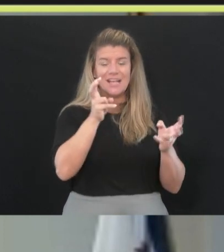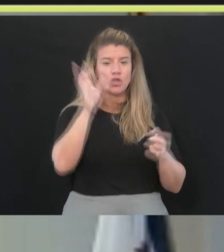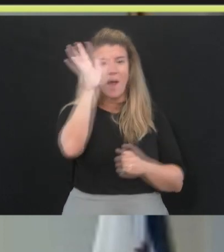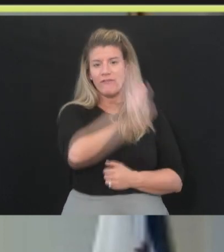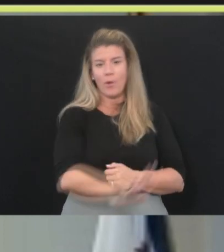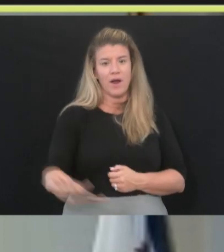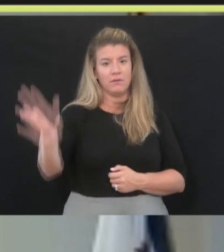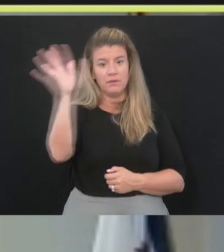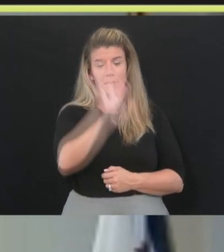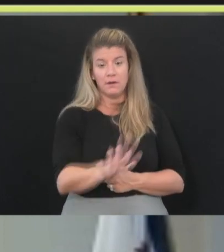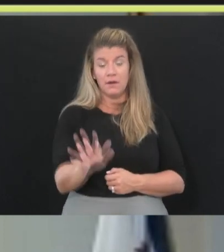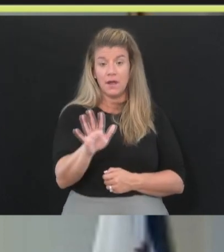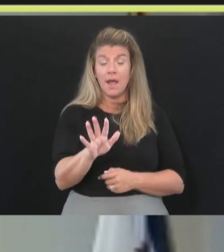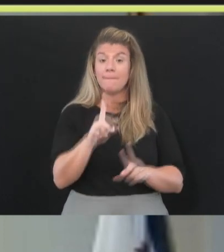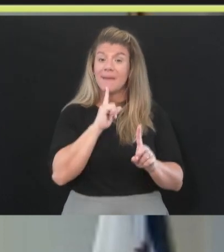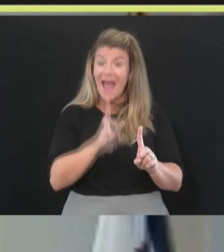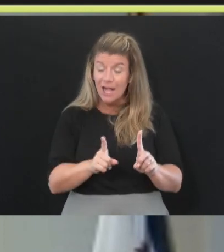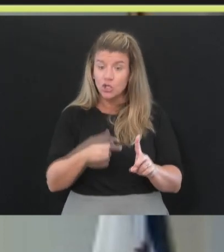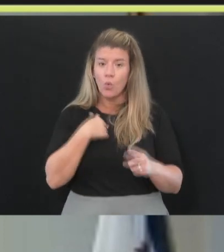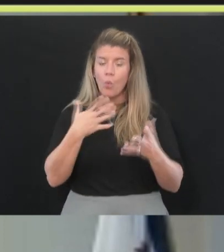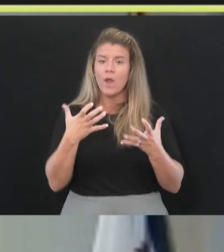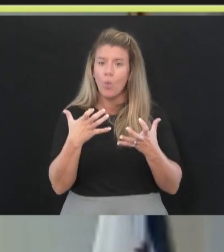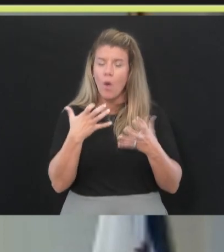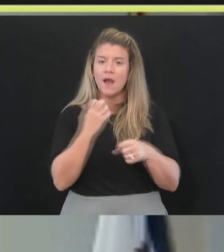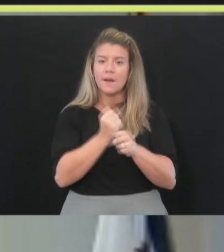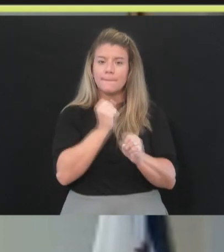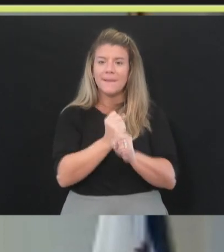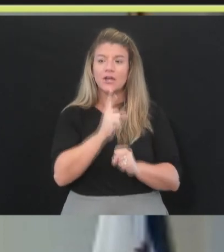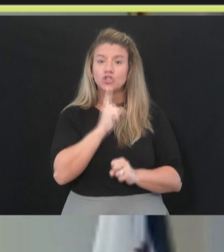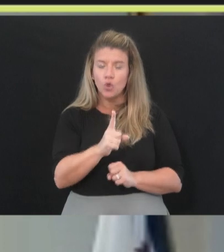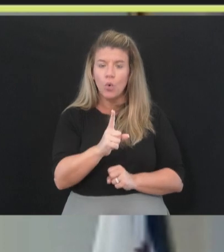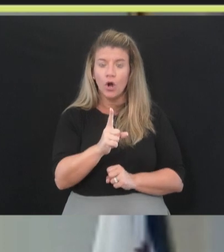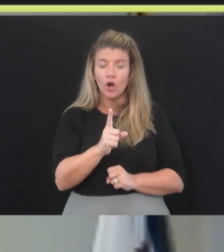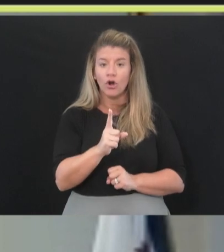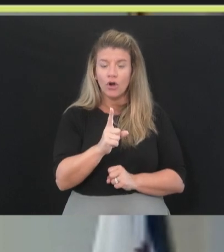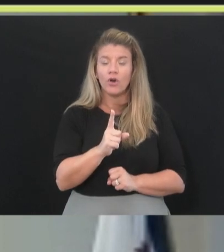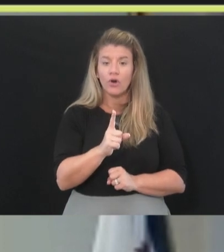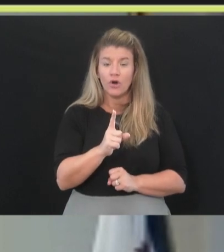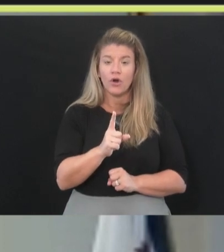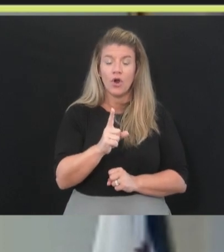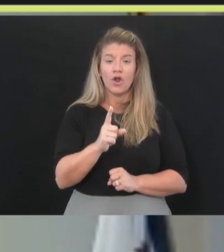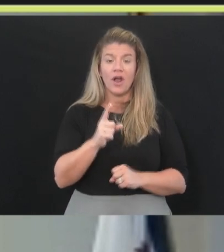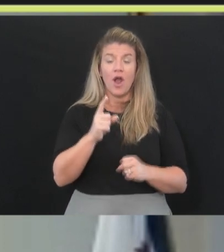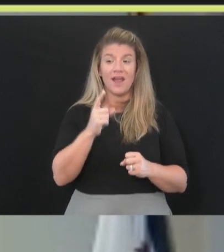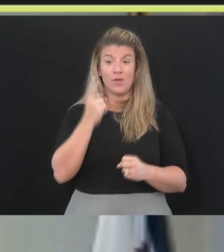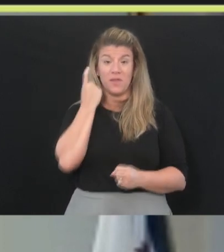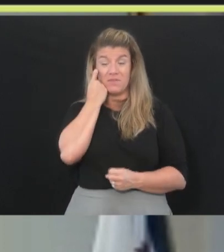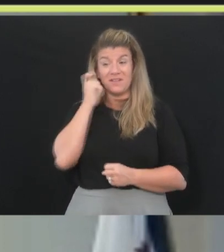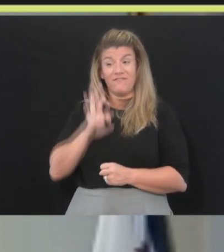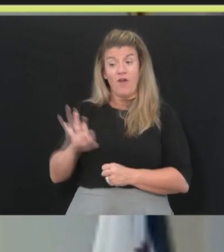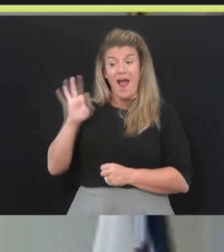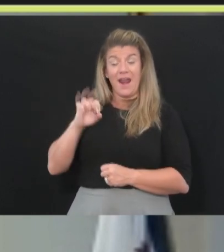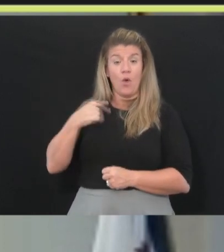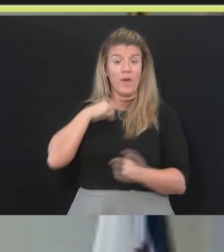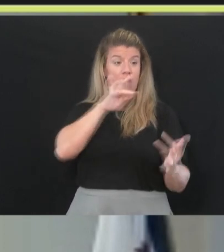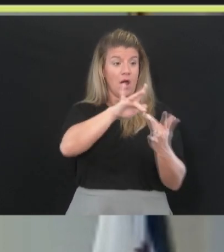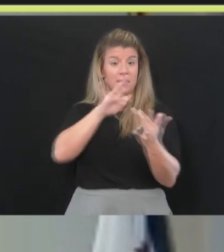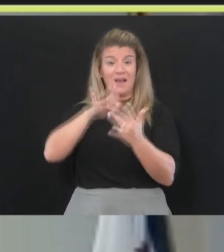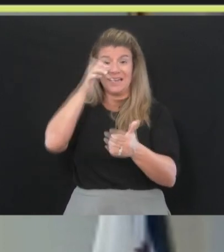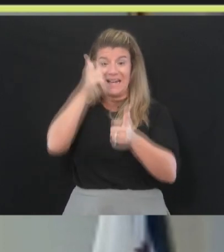but we actually want to make sure, and we spoke Friday with all of the local health departments in the